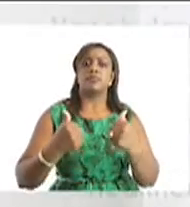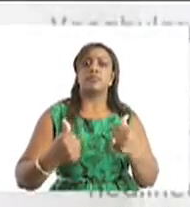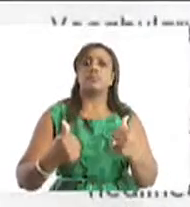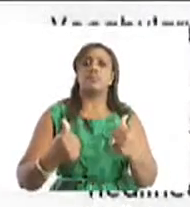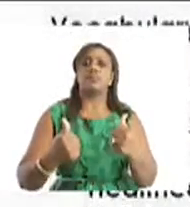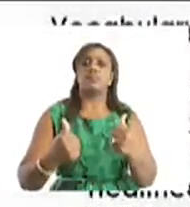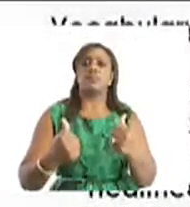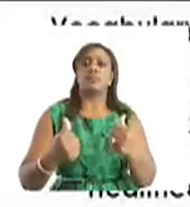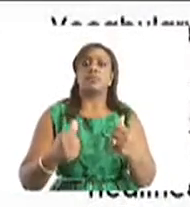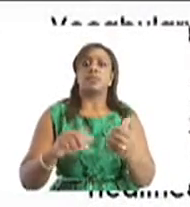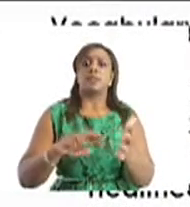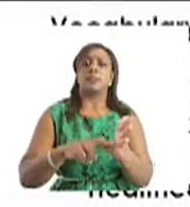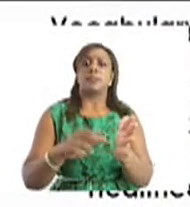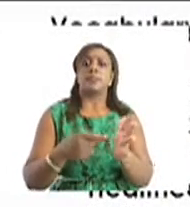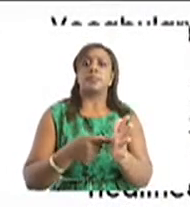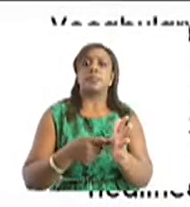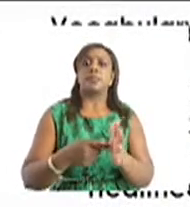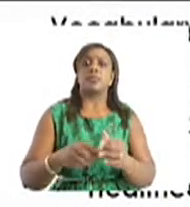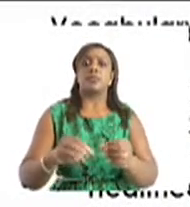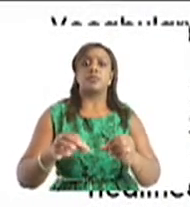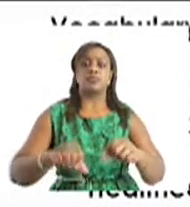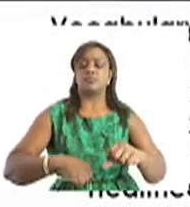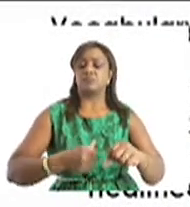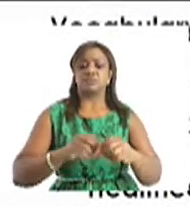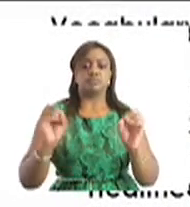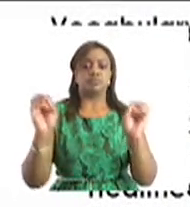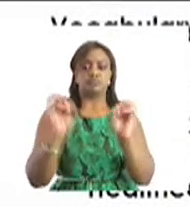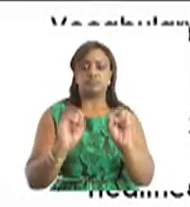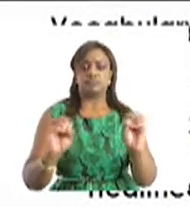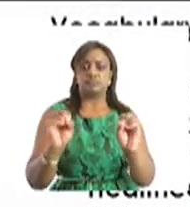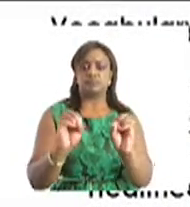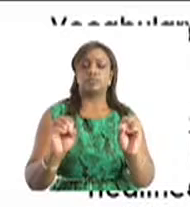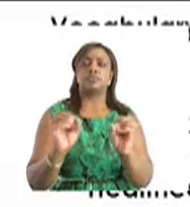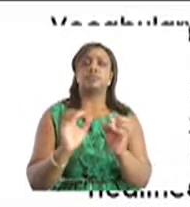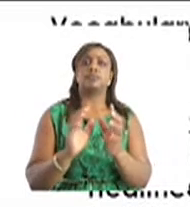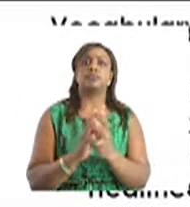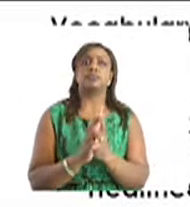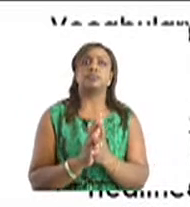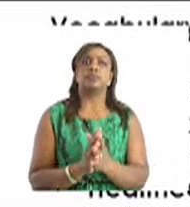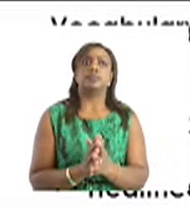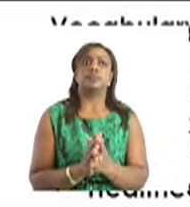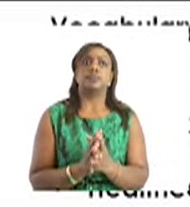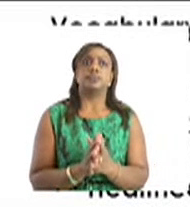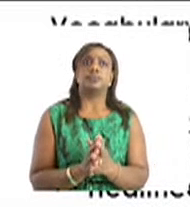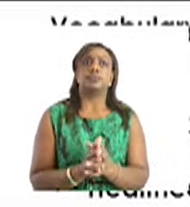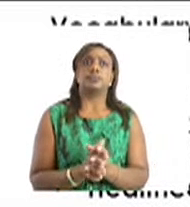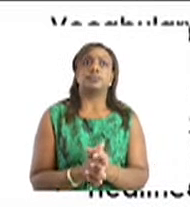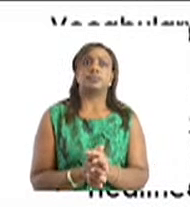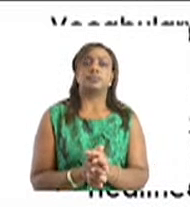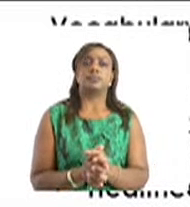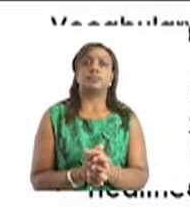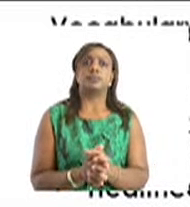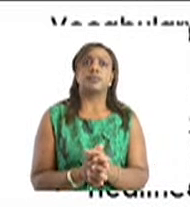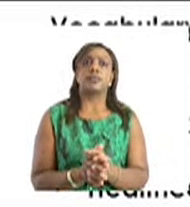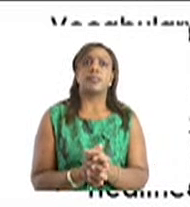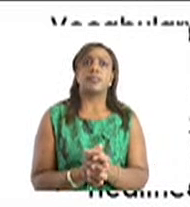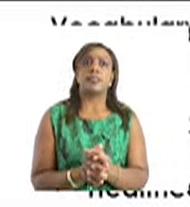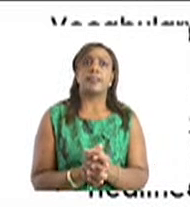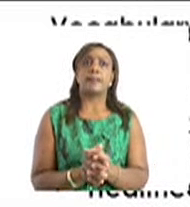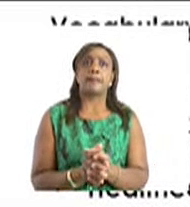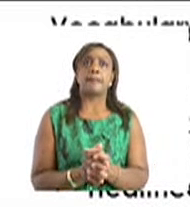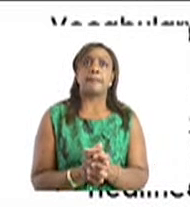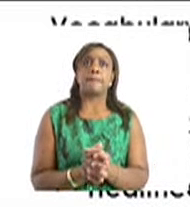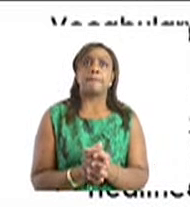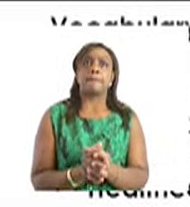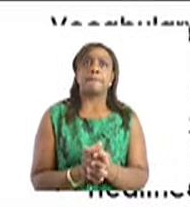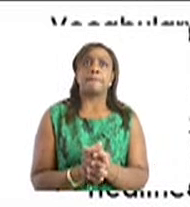The state of being free from an illness or injury. Right. This one is quite